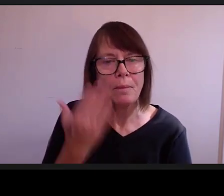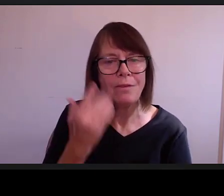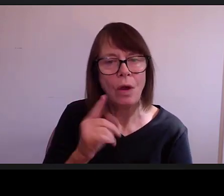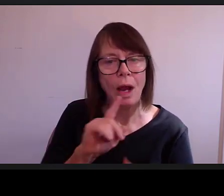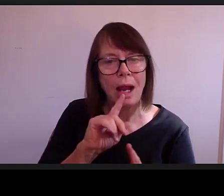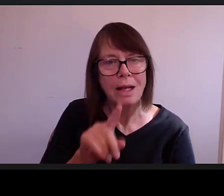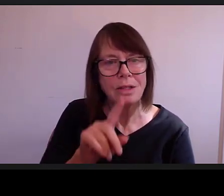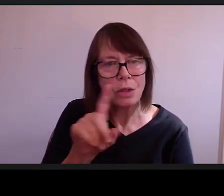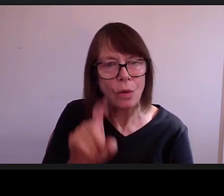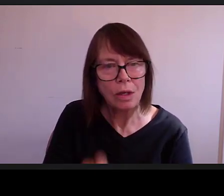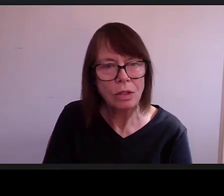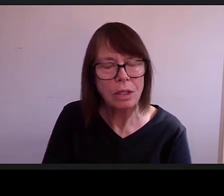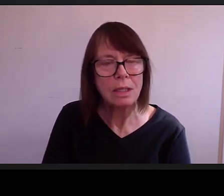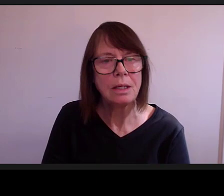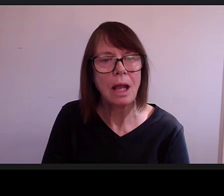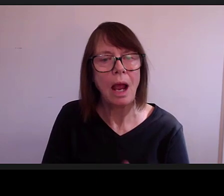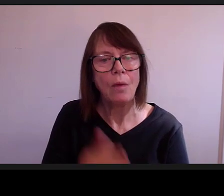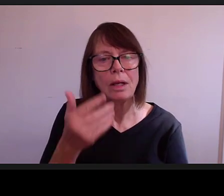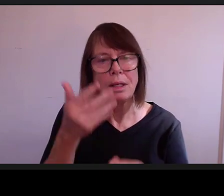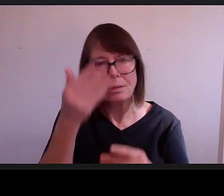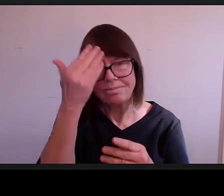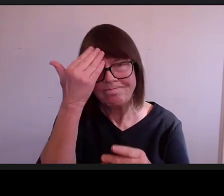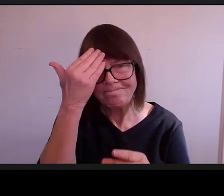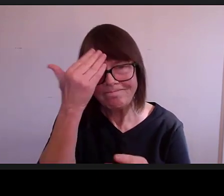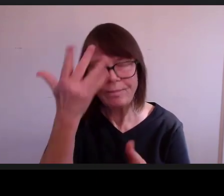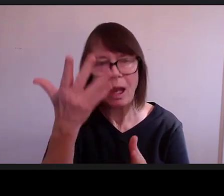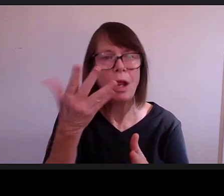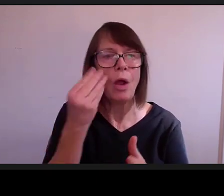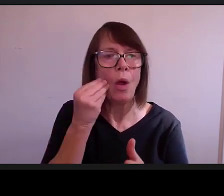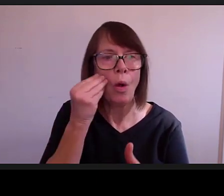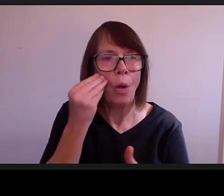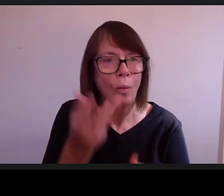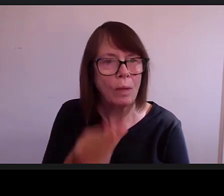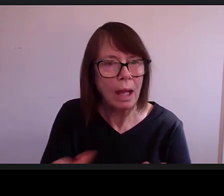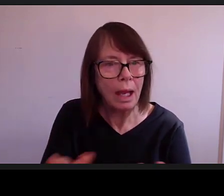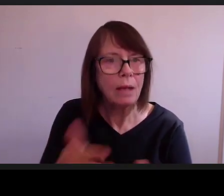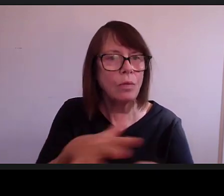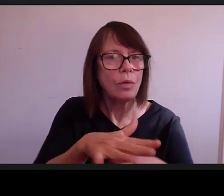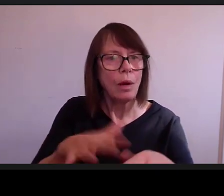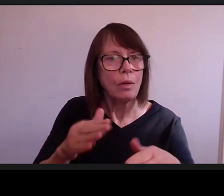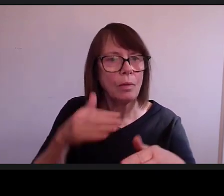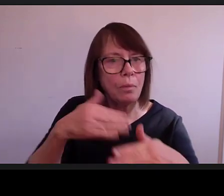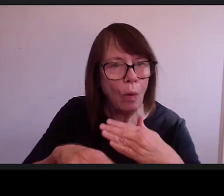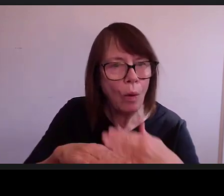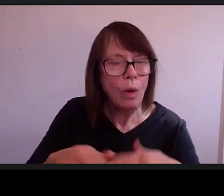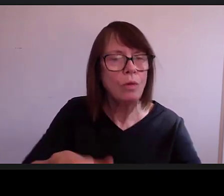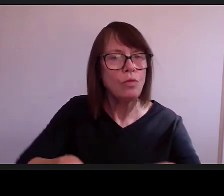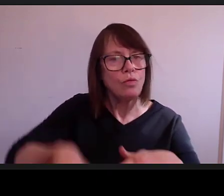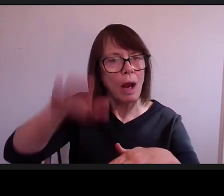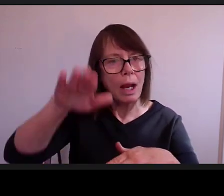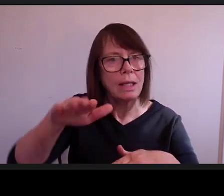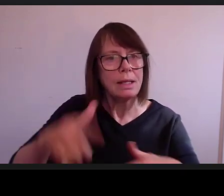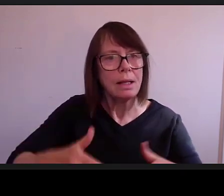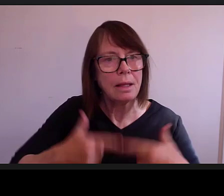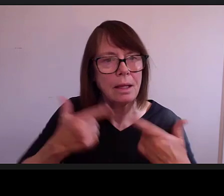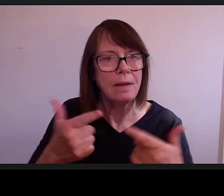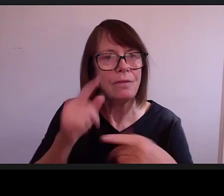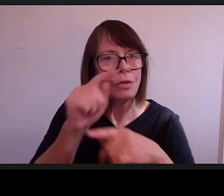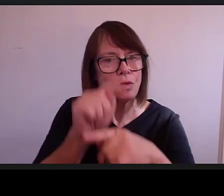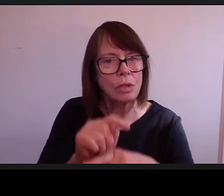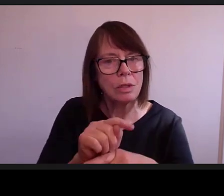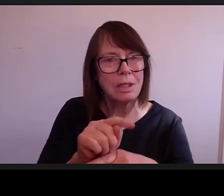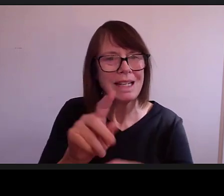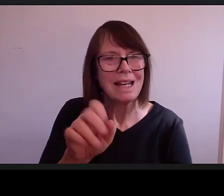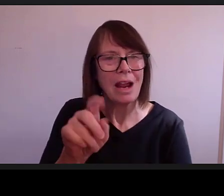to acknowledge my homeland, where I was born, raised, work, and live. The traditional territory